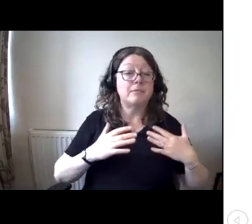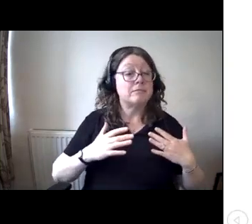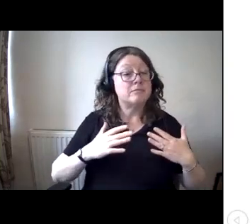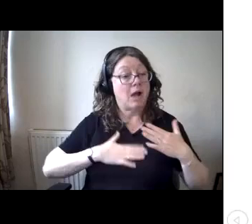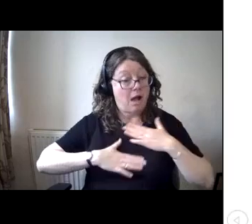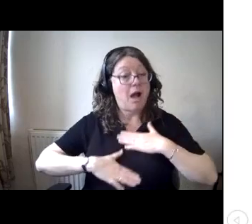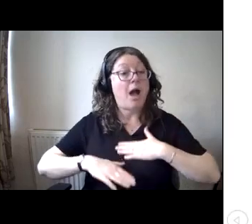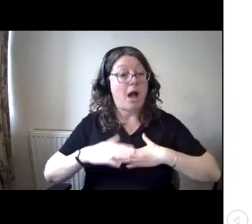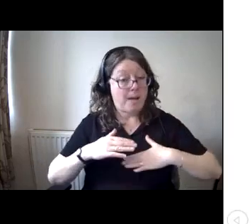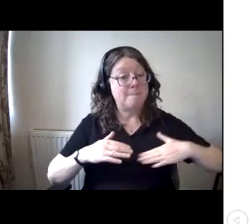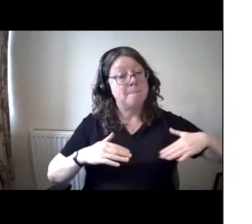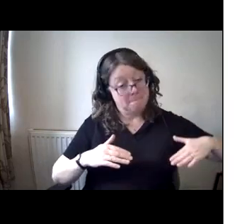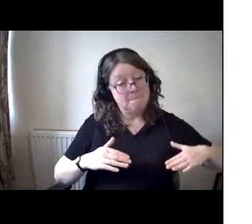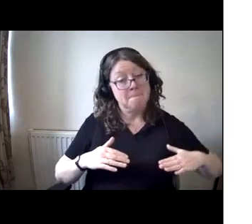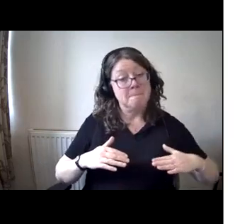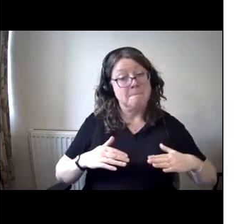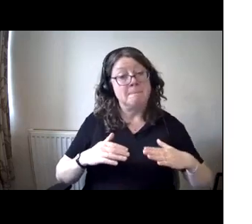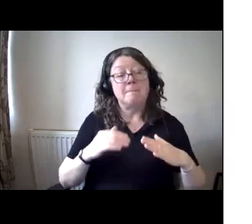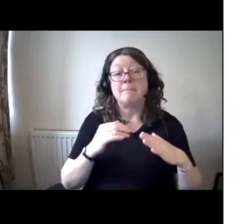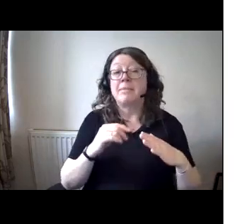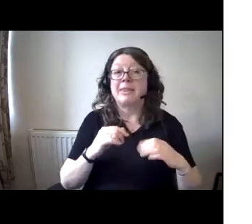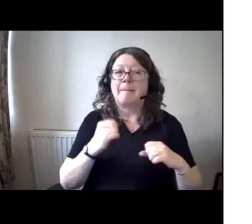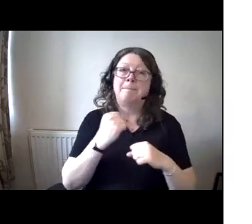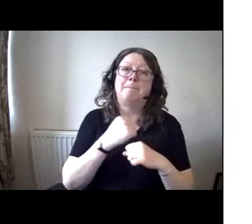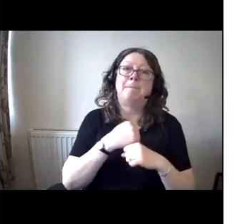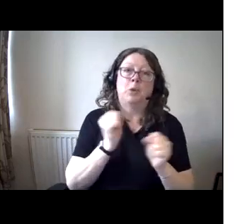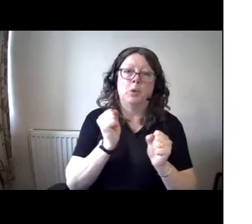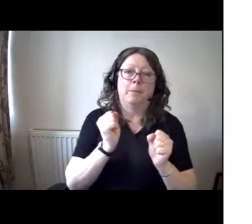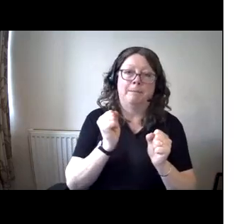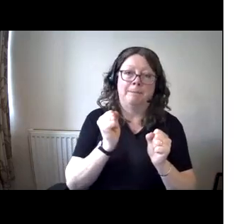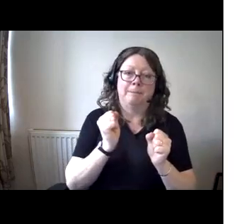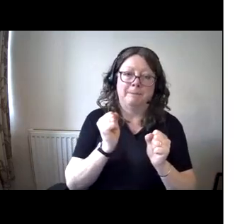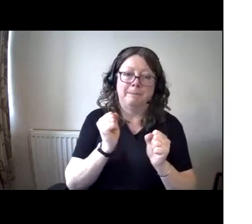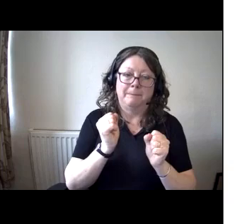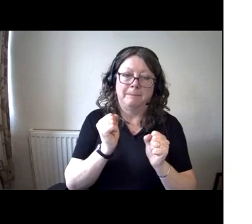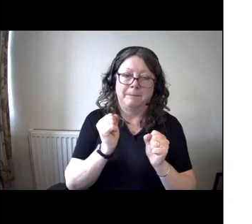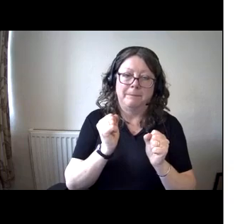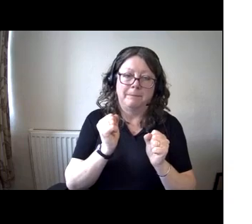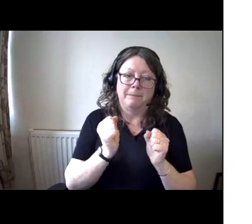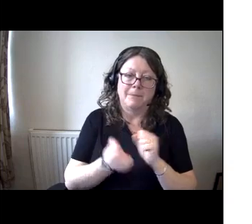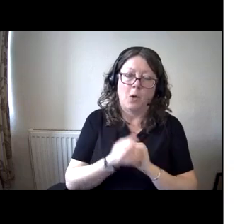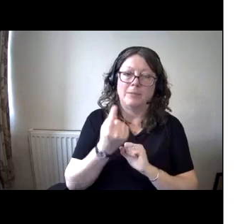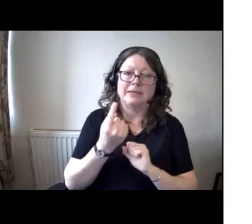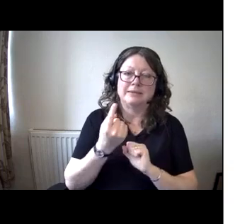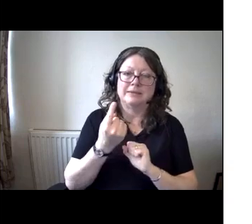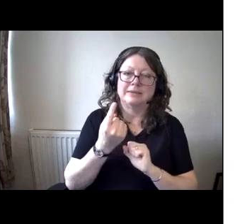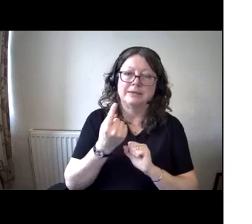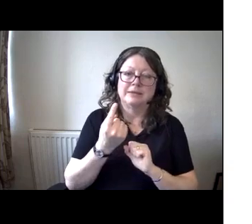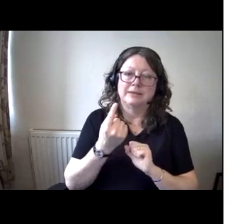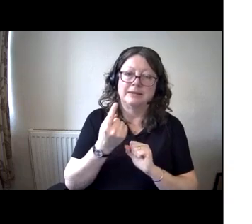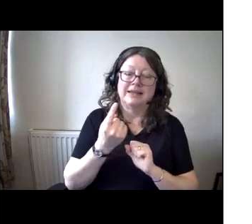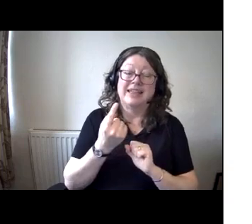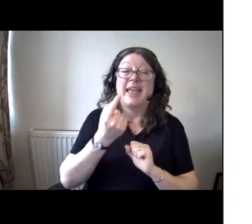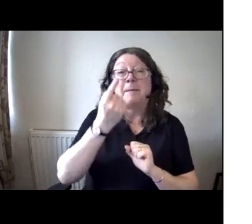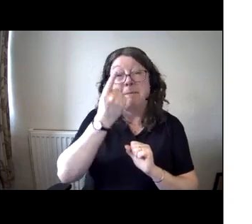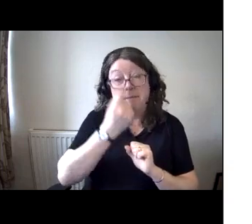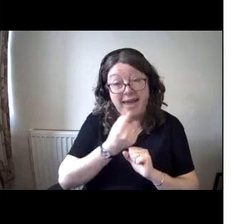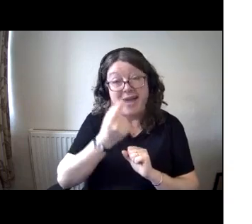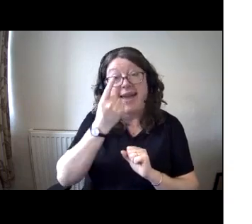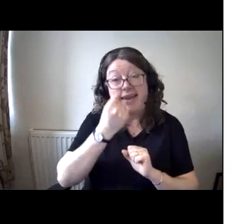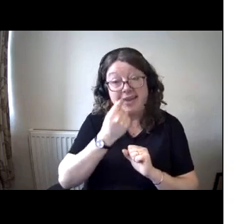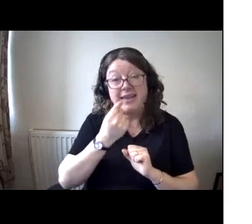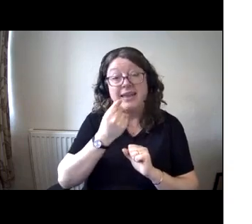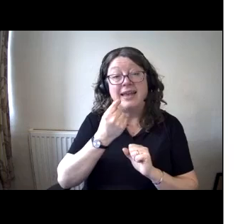boom moment. So the boom moment is when our young people may experience dysregulation. They may become